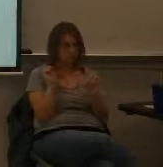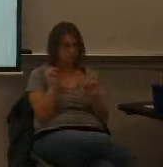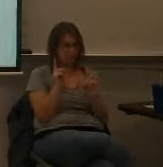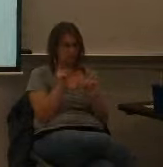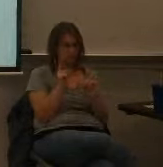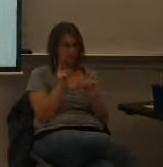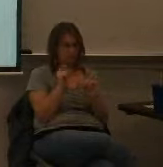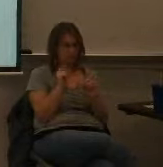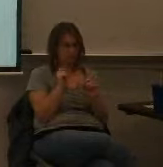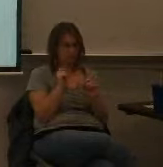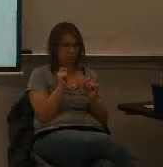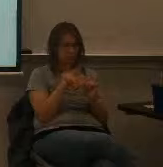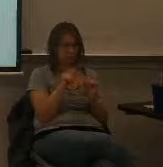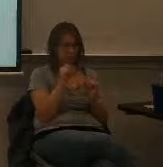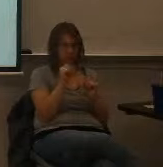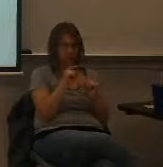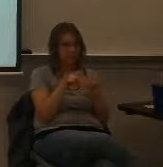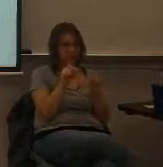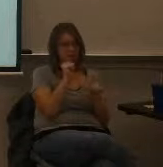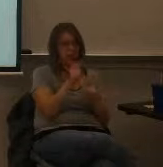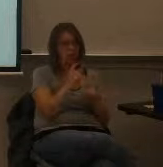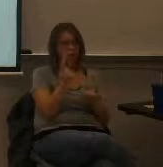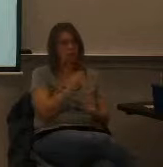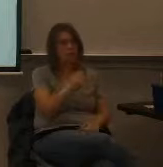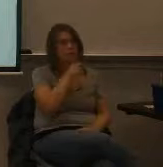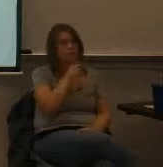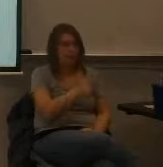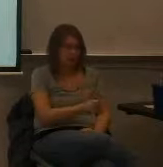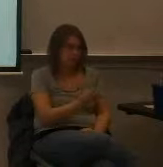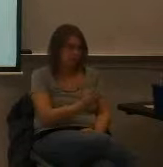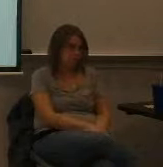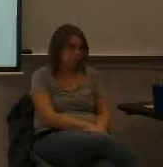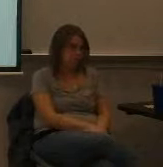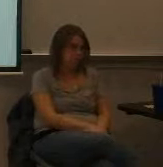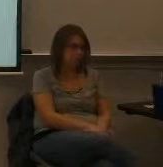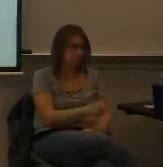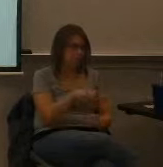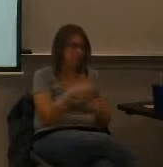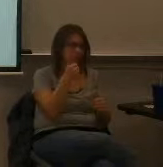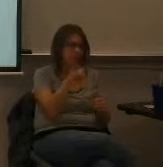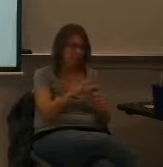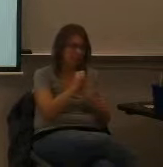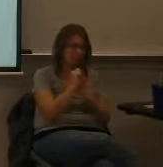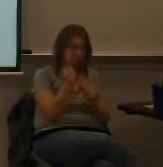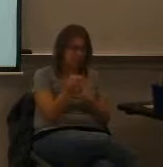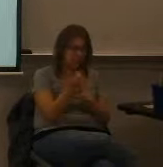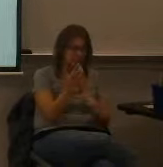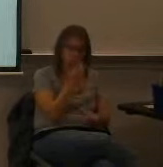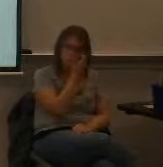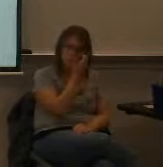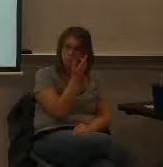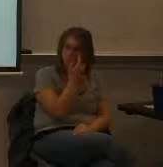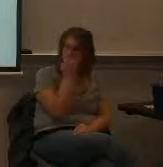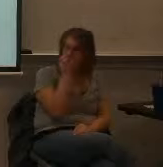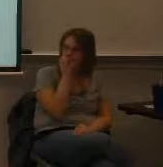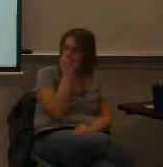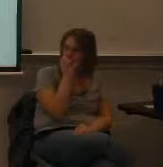not necessarily reality in every condition. So it